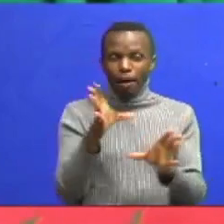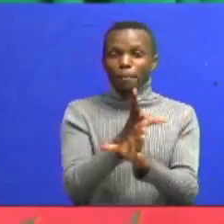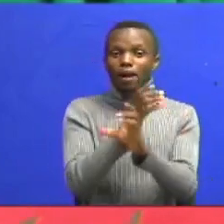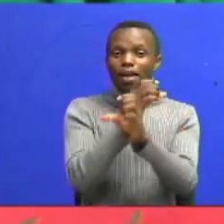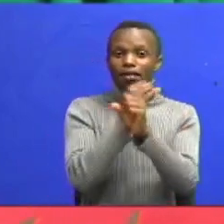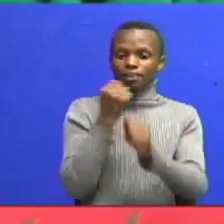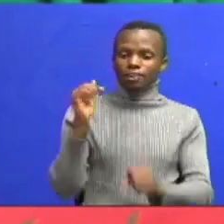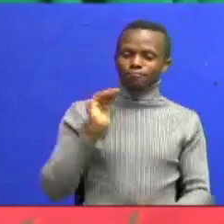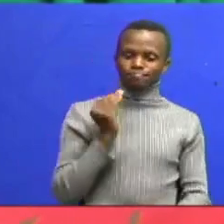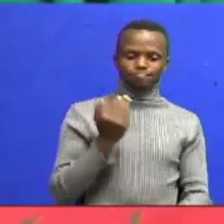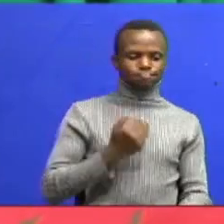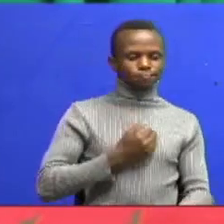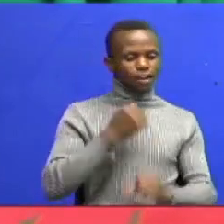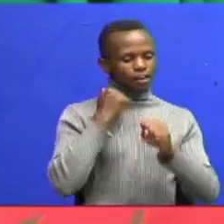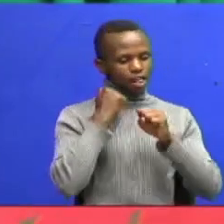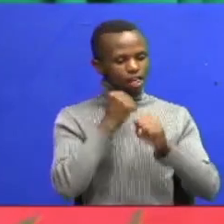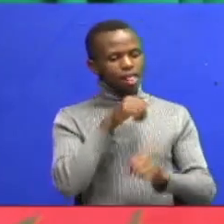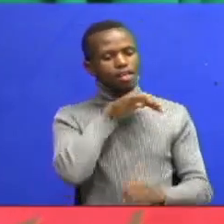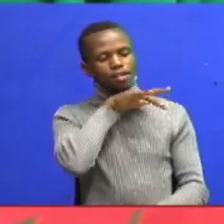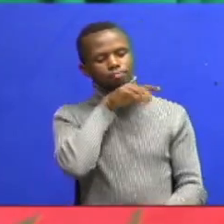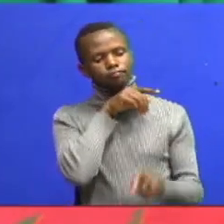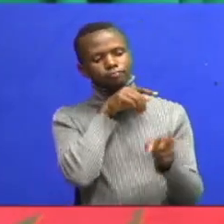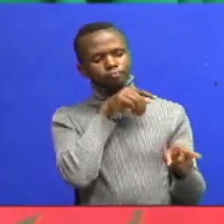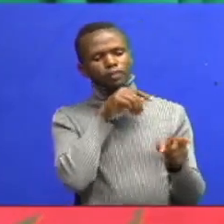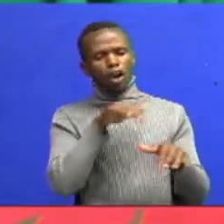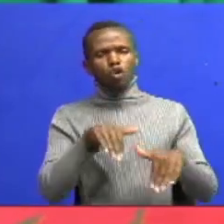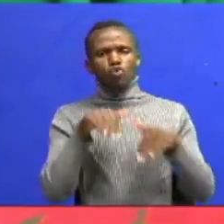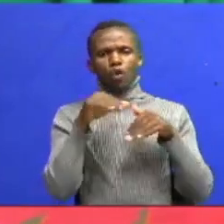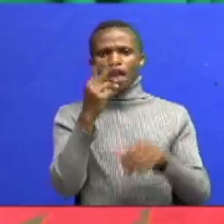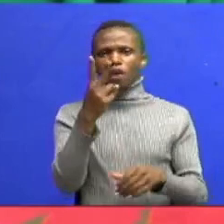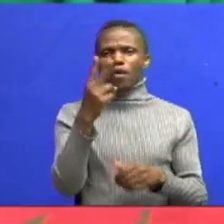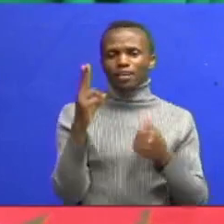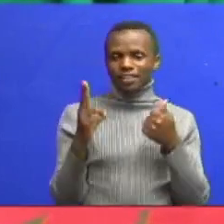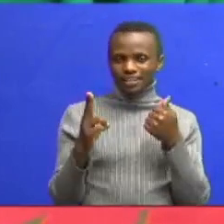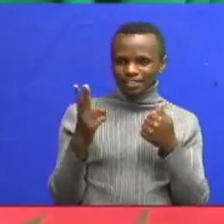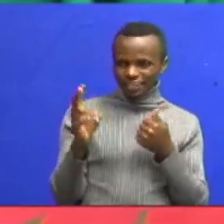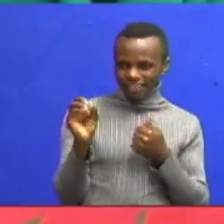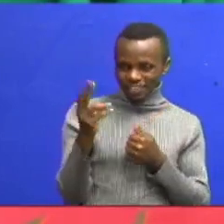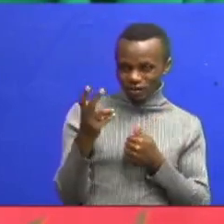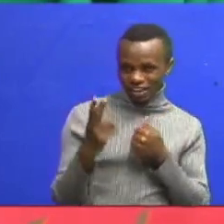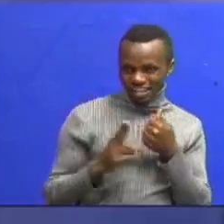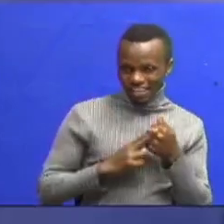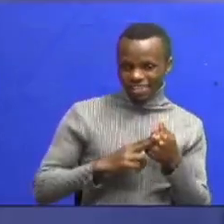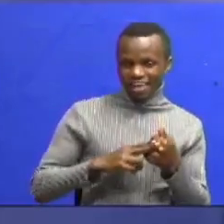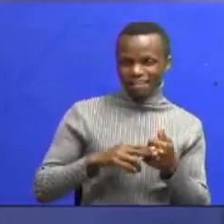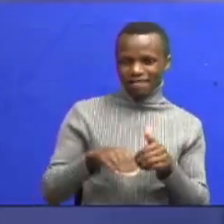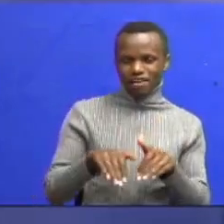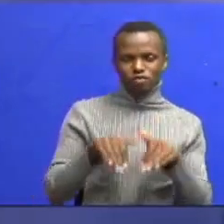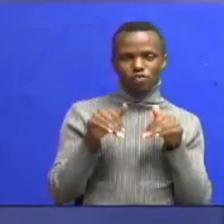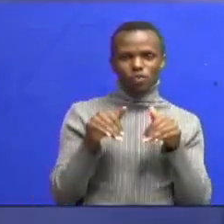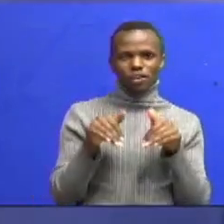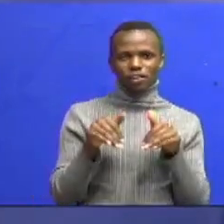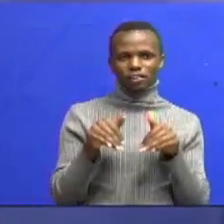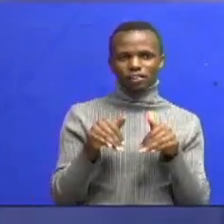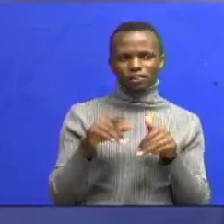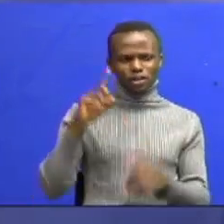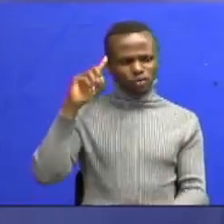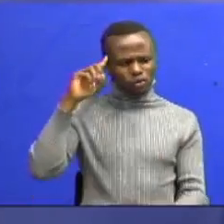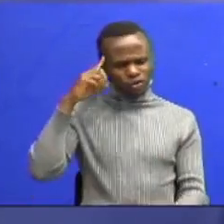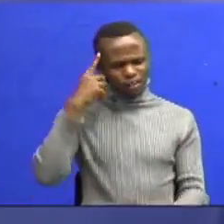kidete, huyu mzee angoje, 2027 haiko mbali sana, he can wait. What sense does it